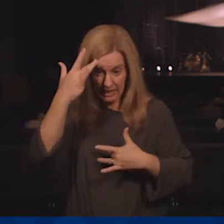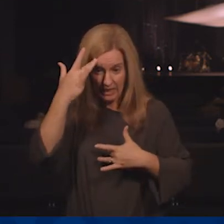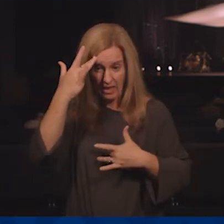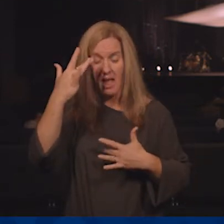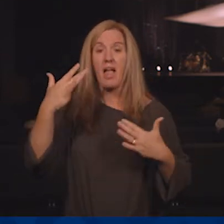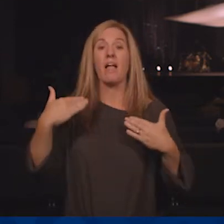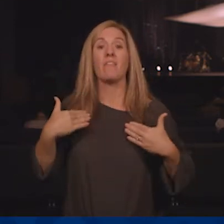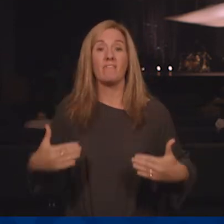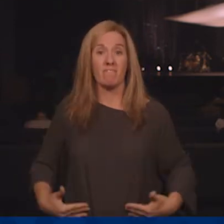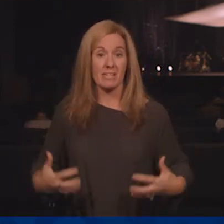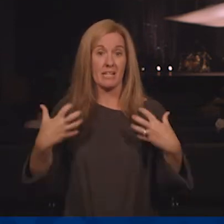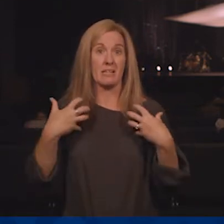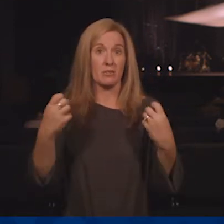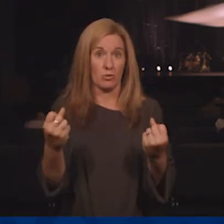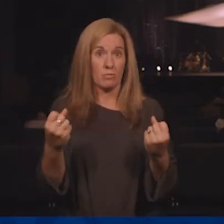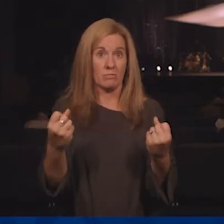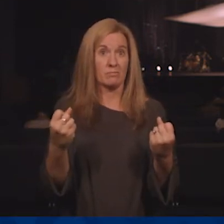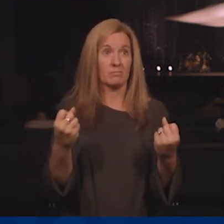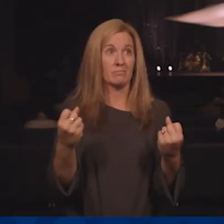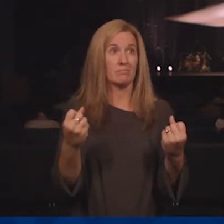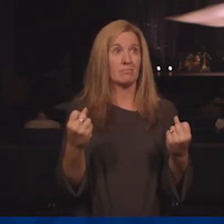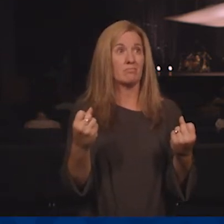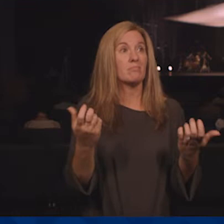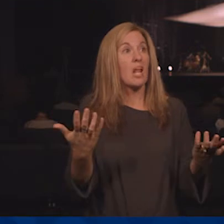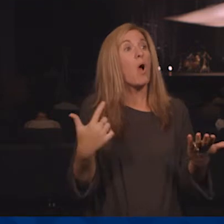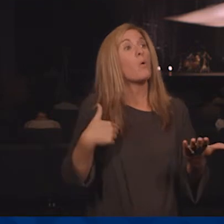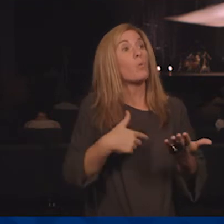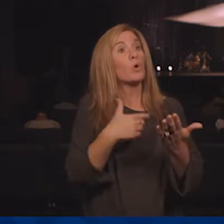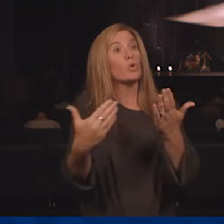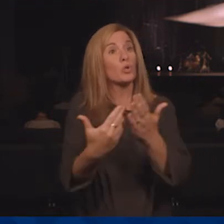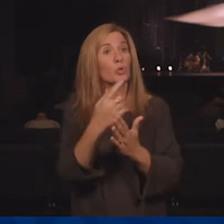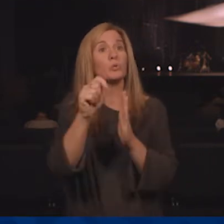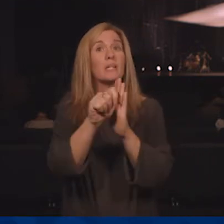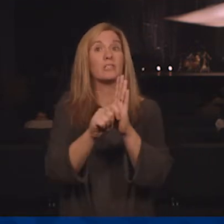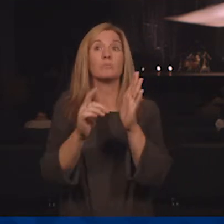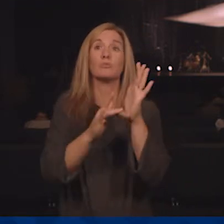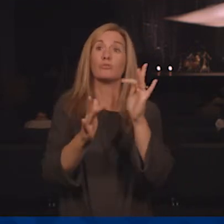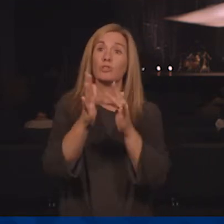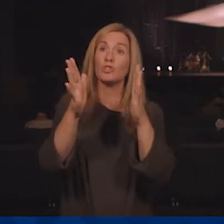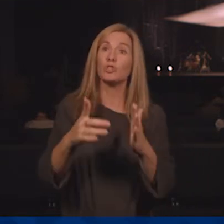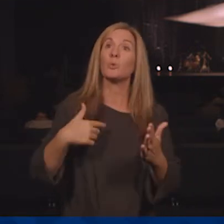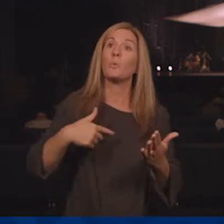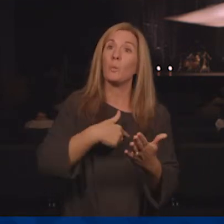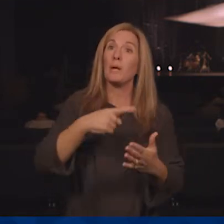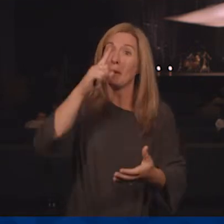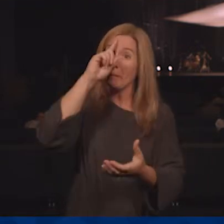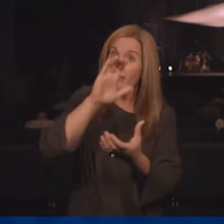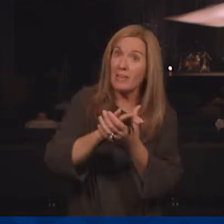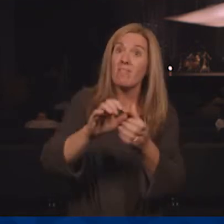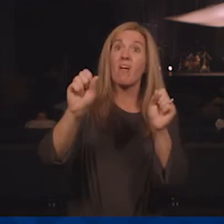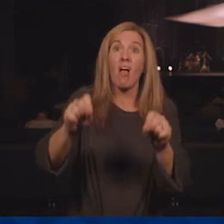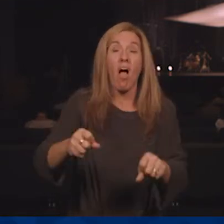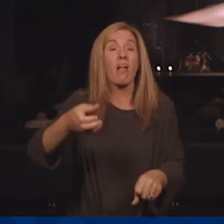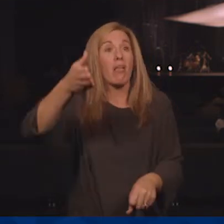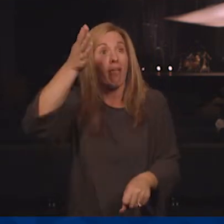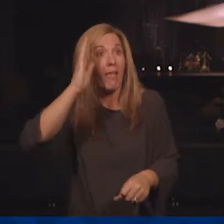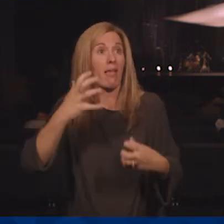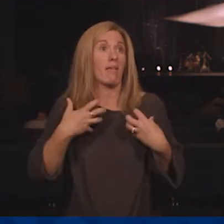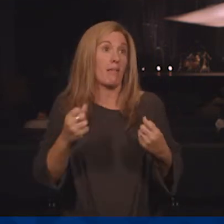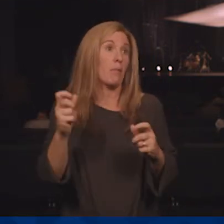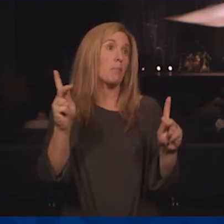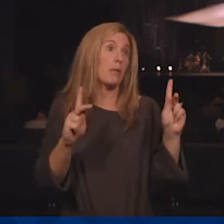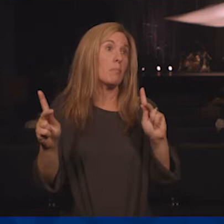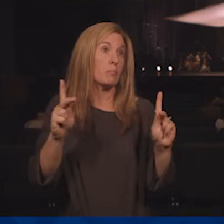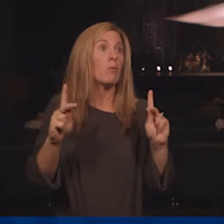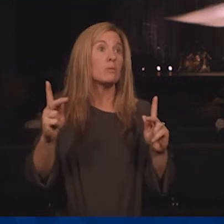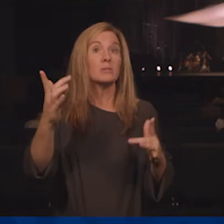we know because we're New Testament Christians that we do believe that God physically restores physical sickness. That's one valid